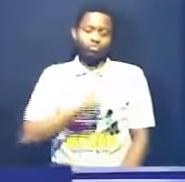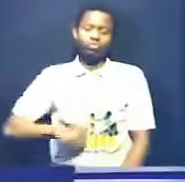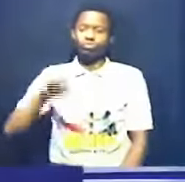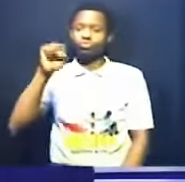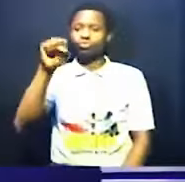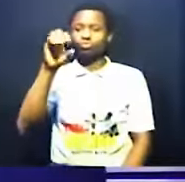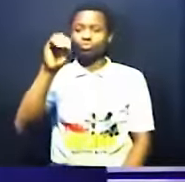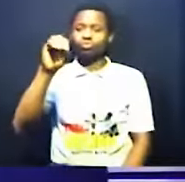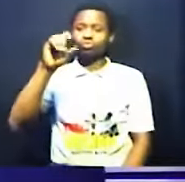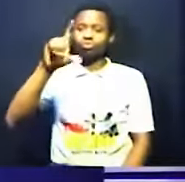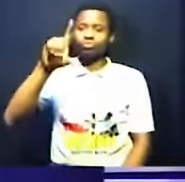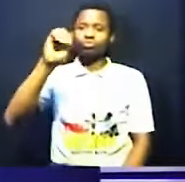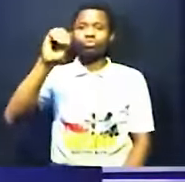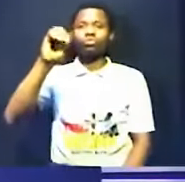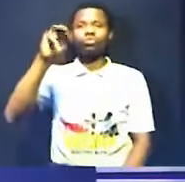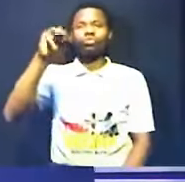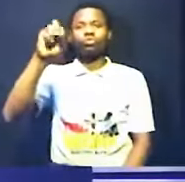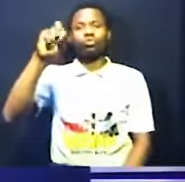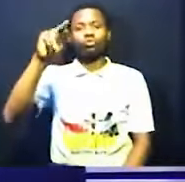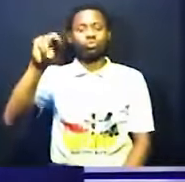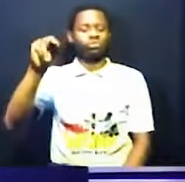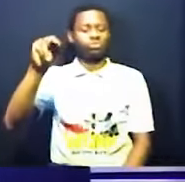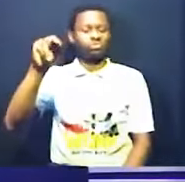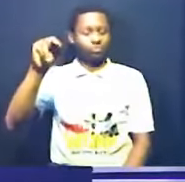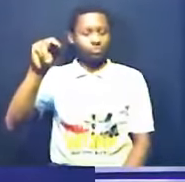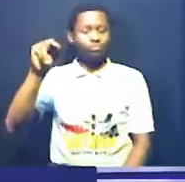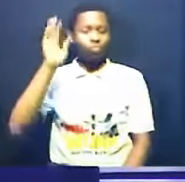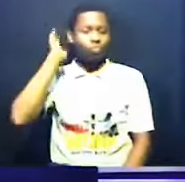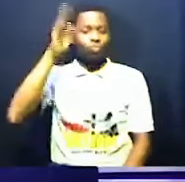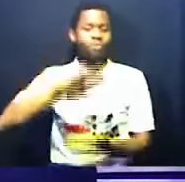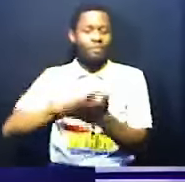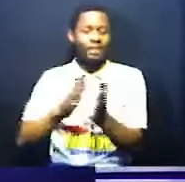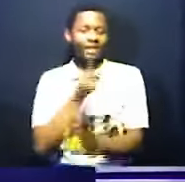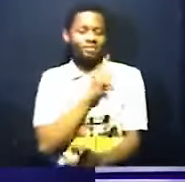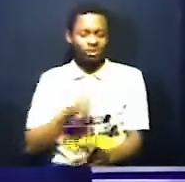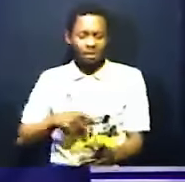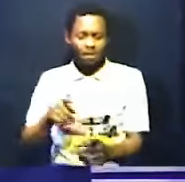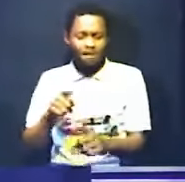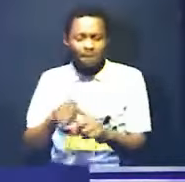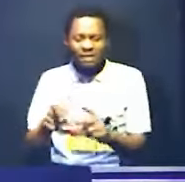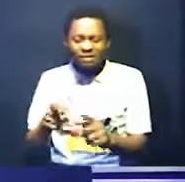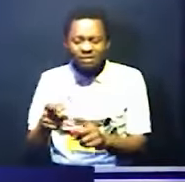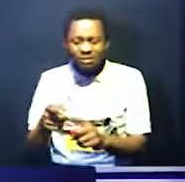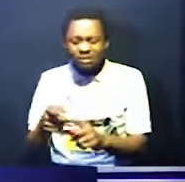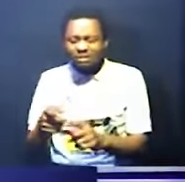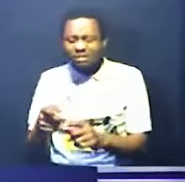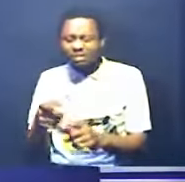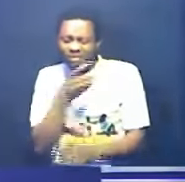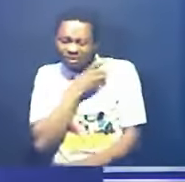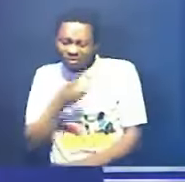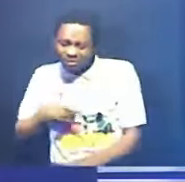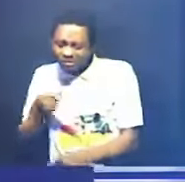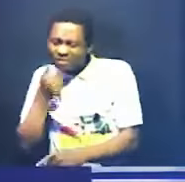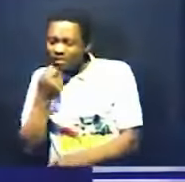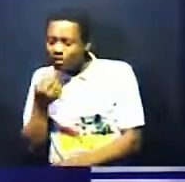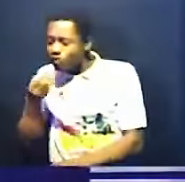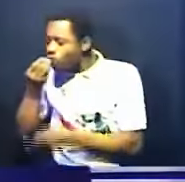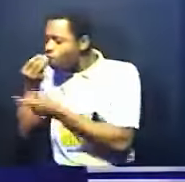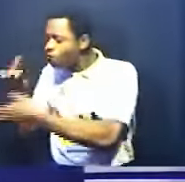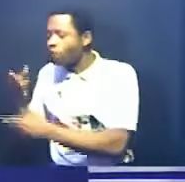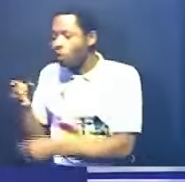Adonijah wanted the throne. Sabre no na doni ya otoso na ninyo anumu mpenifuo basa udike ni